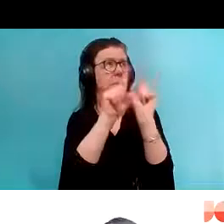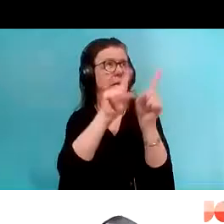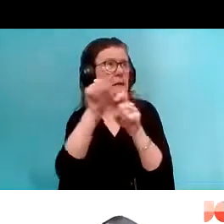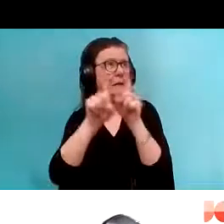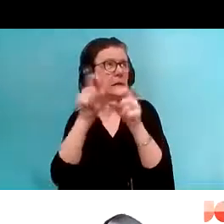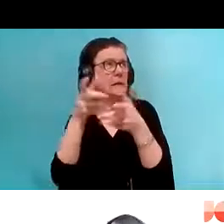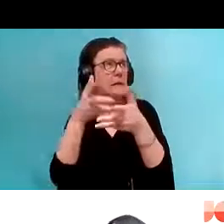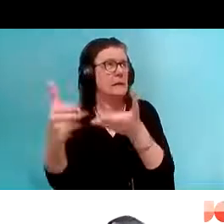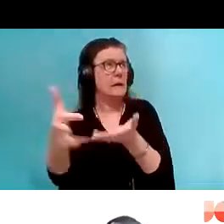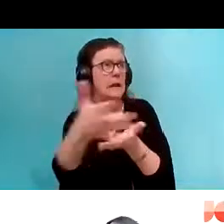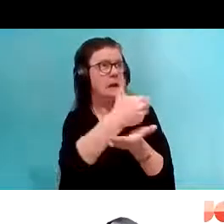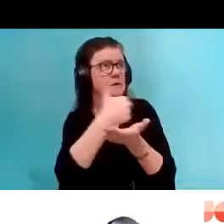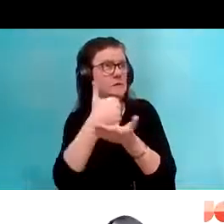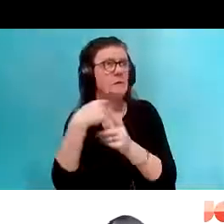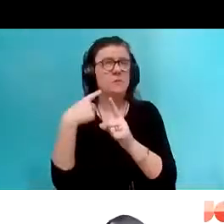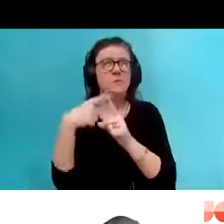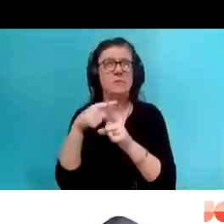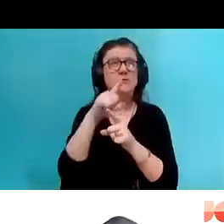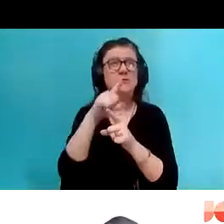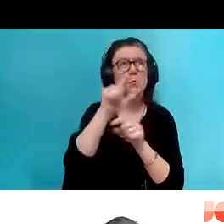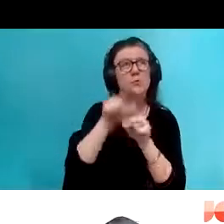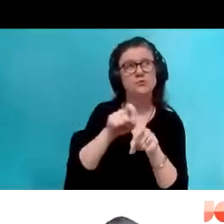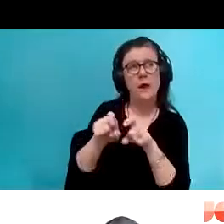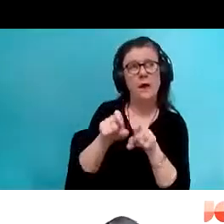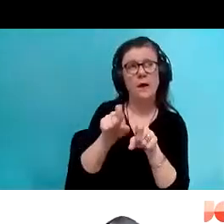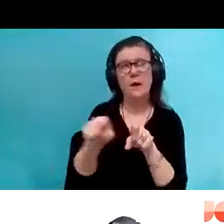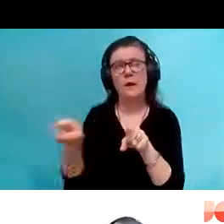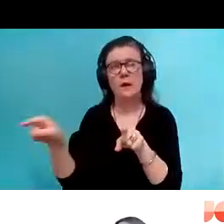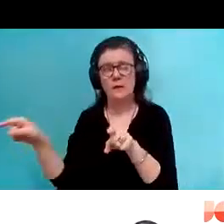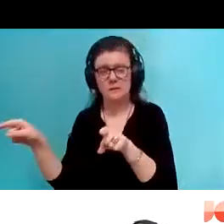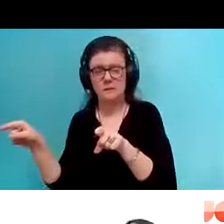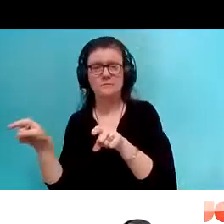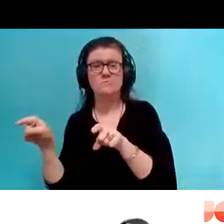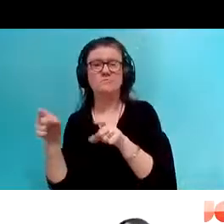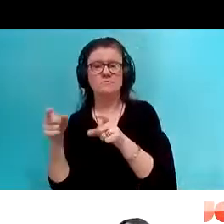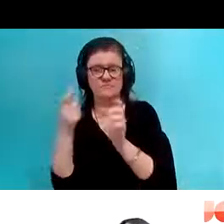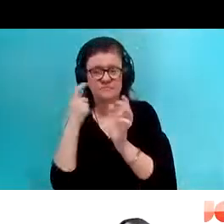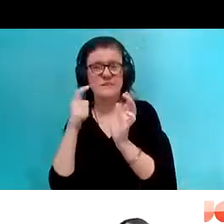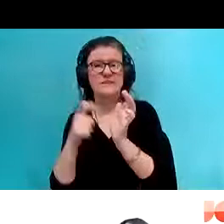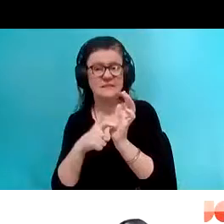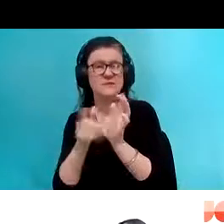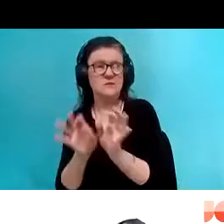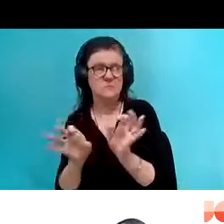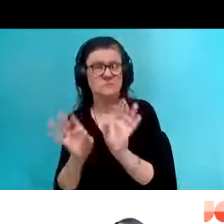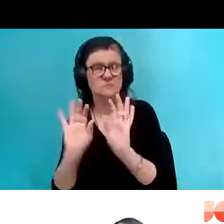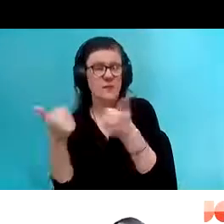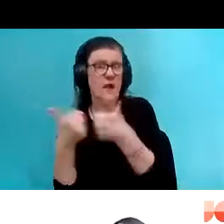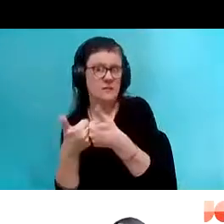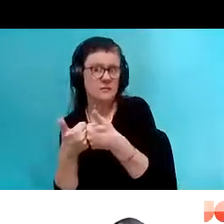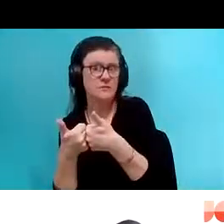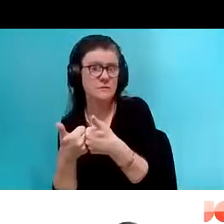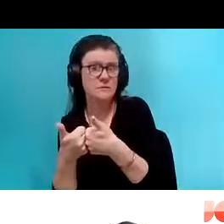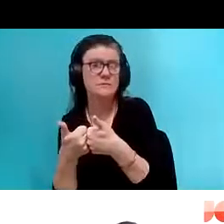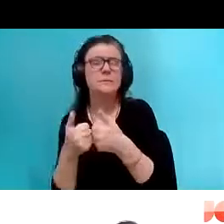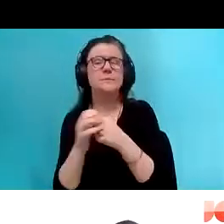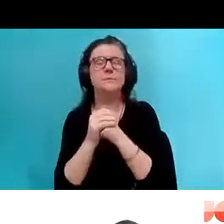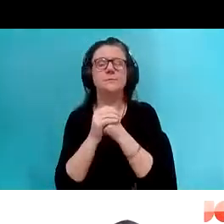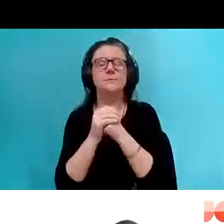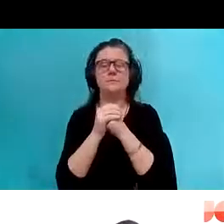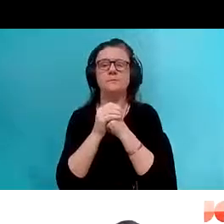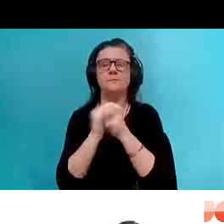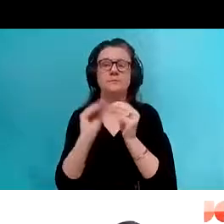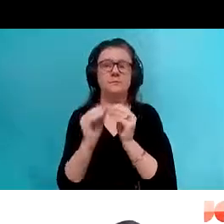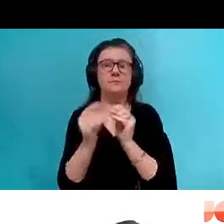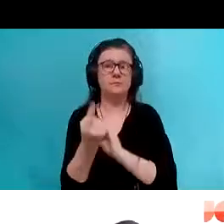We also considered the sources and the use of that data and identified some key challenges. The first was that it was